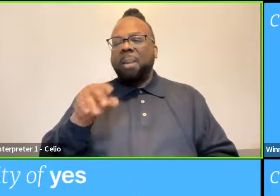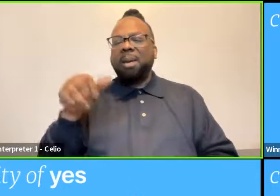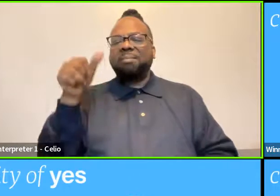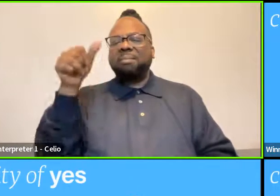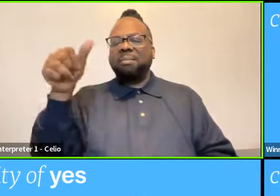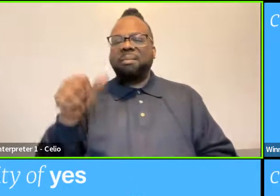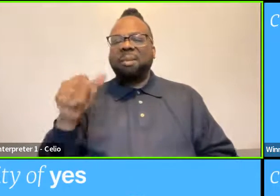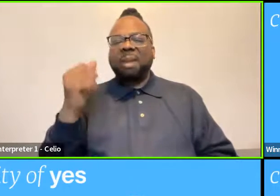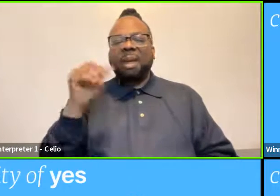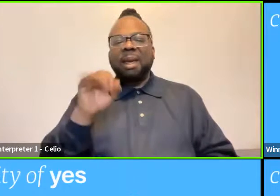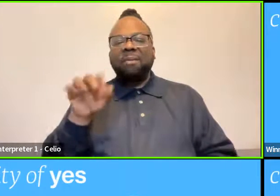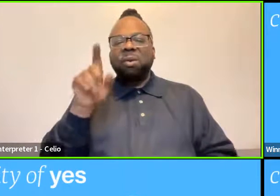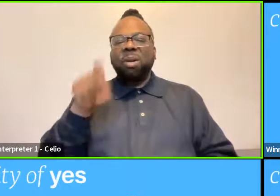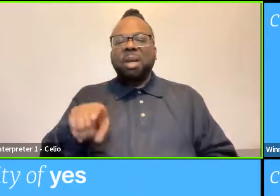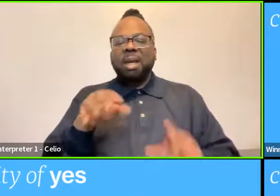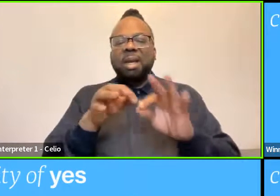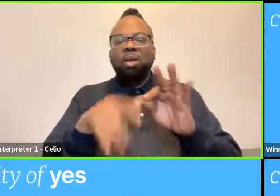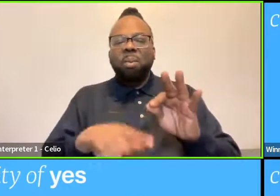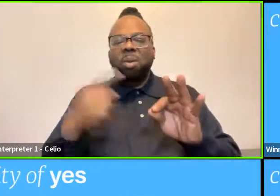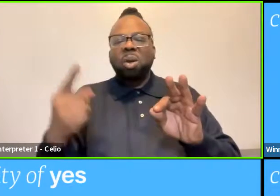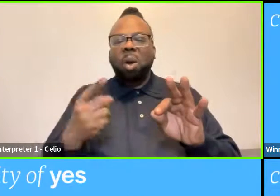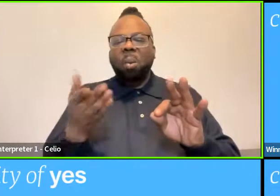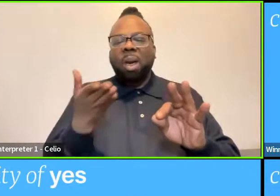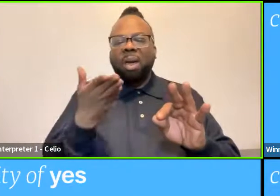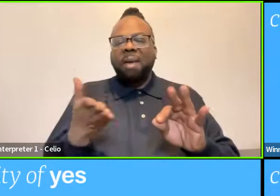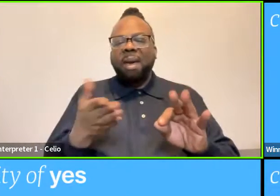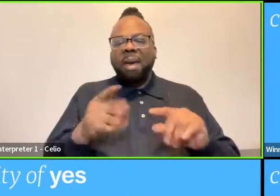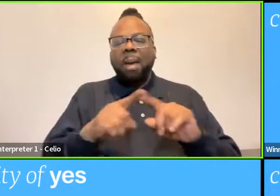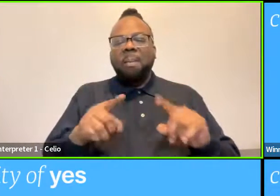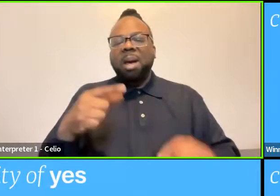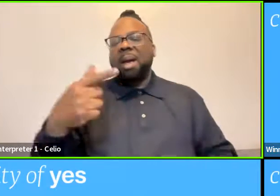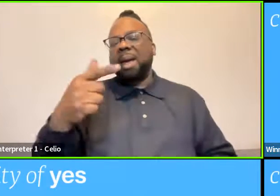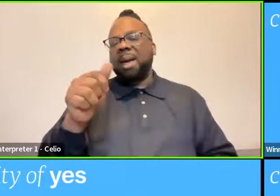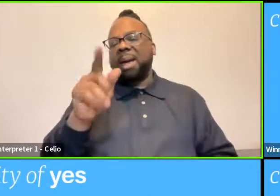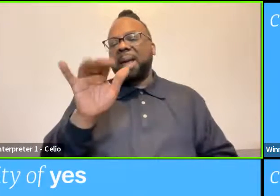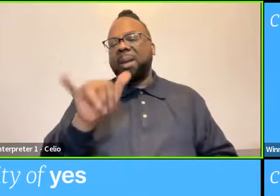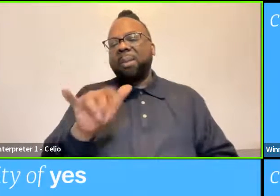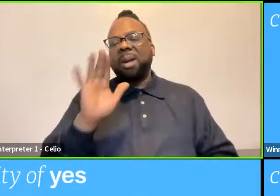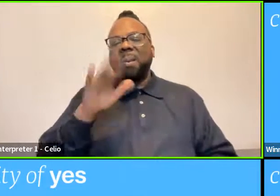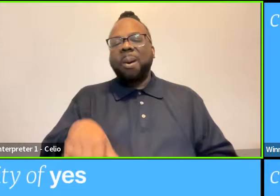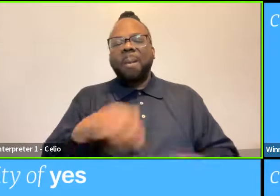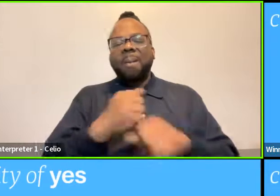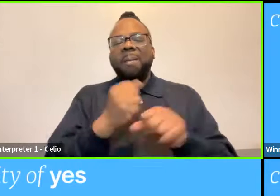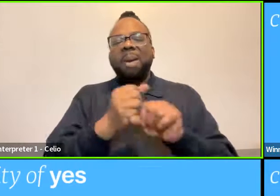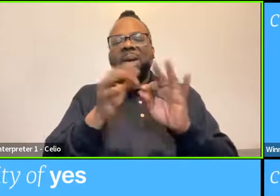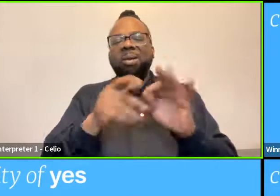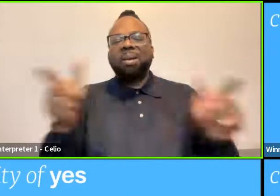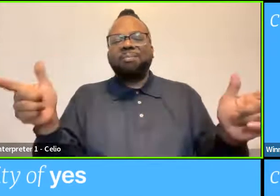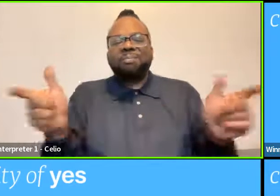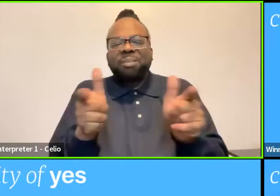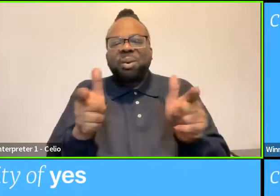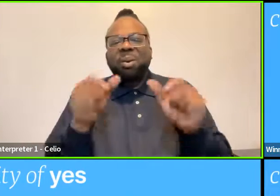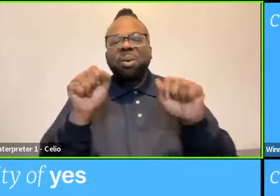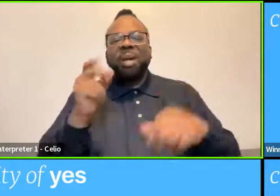have the interpretation, it is always on screen, but use the gallery view, and that will help you to be able to see all of